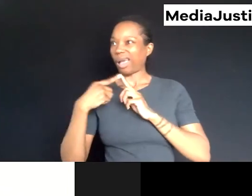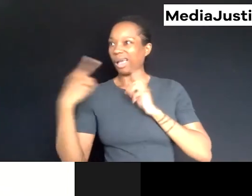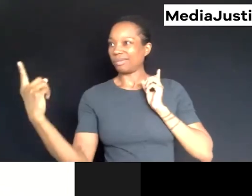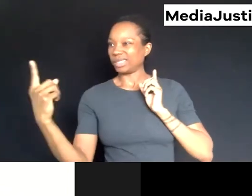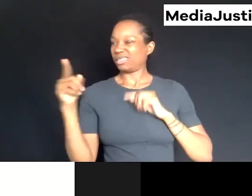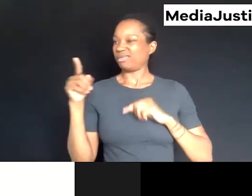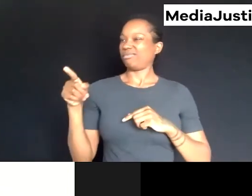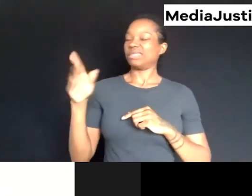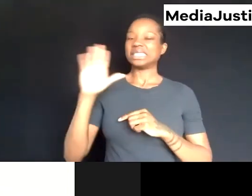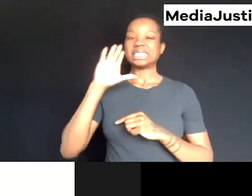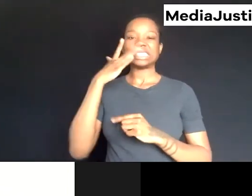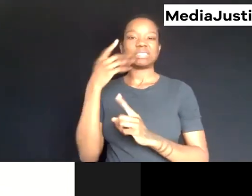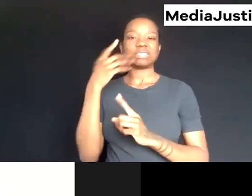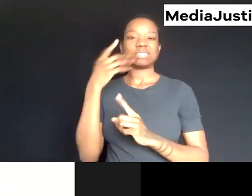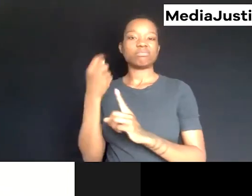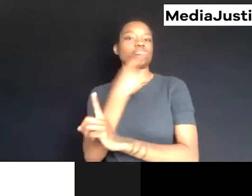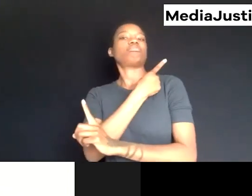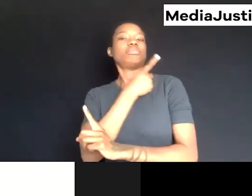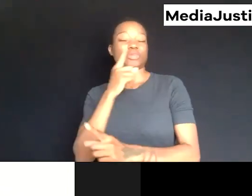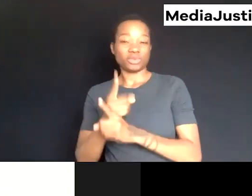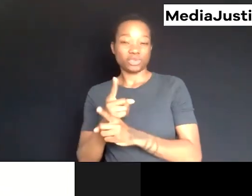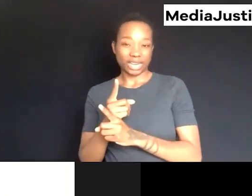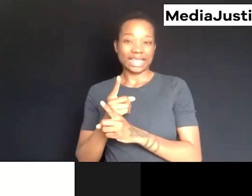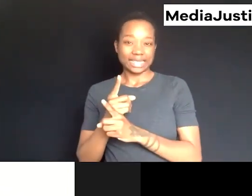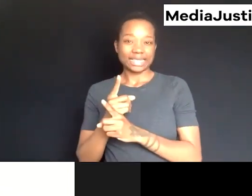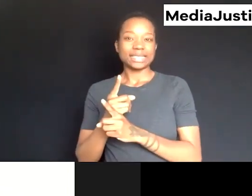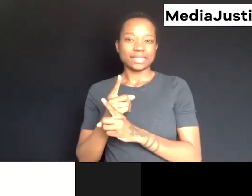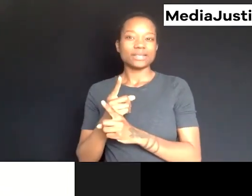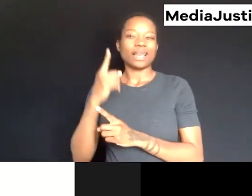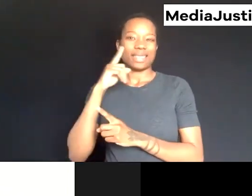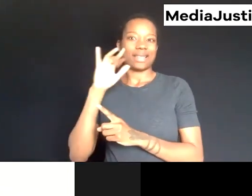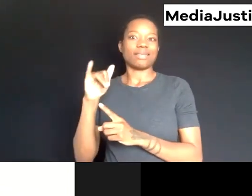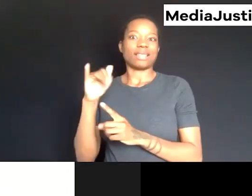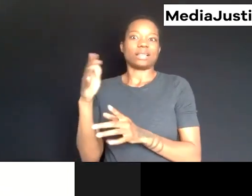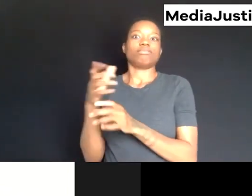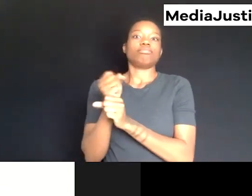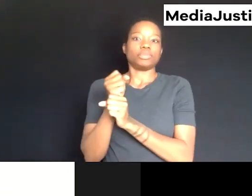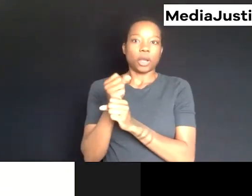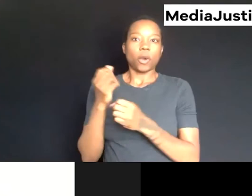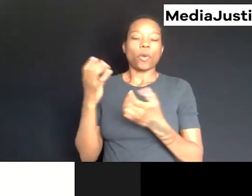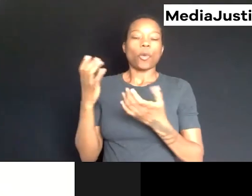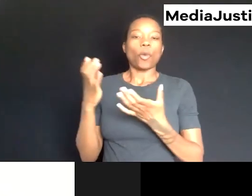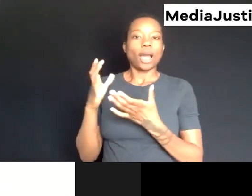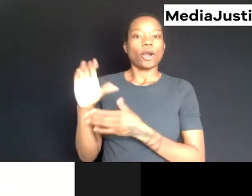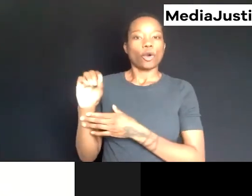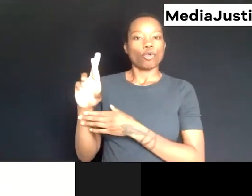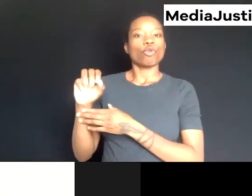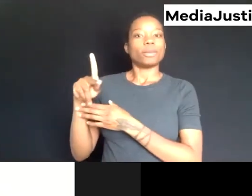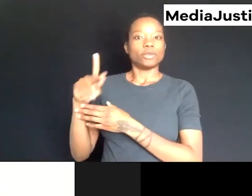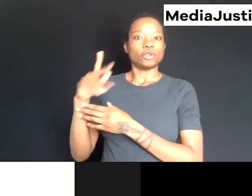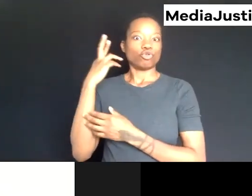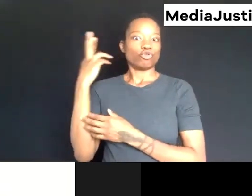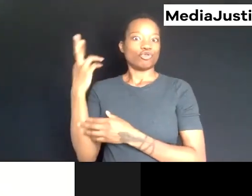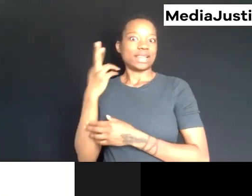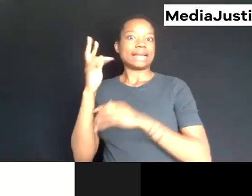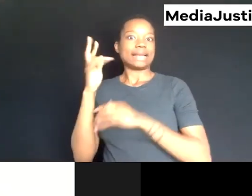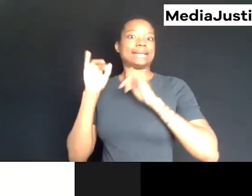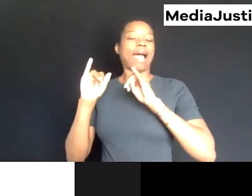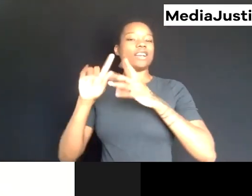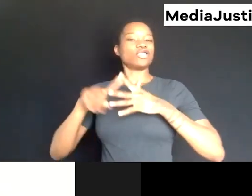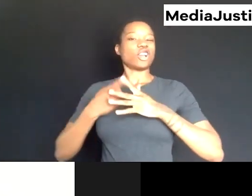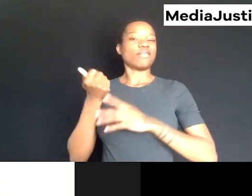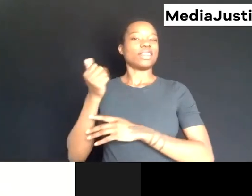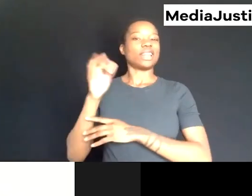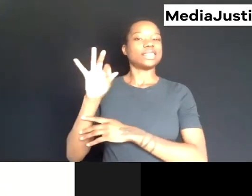that is, I think, summarizes some of what corporations figured out moving into the 1980s, that consolidation